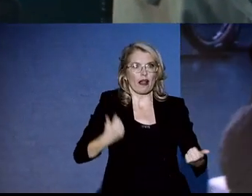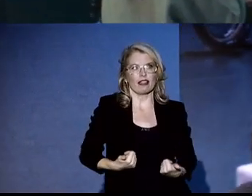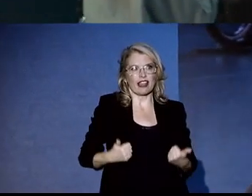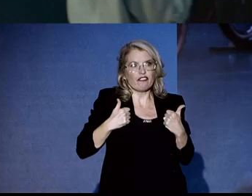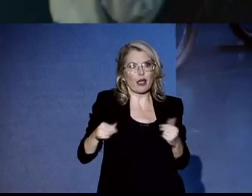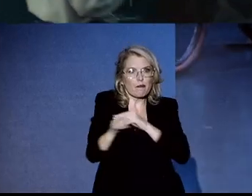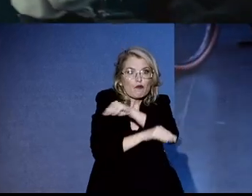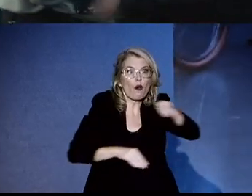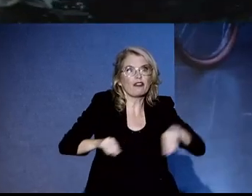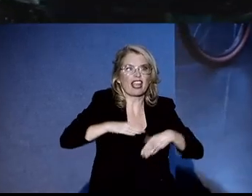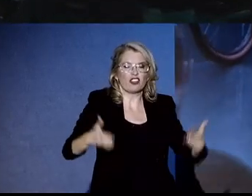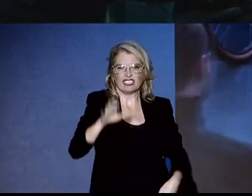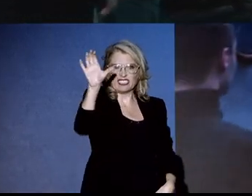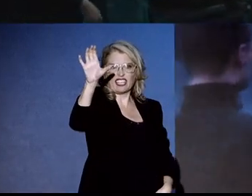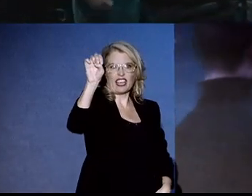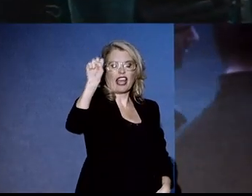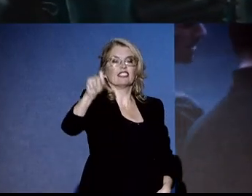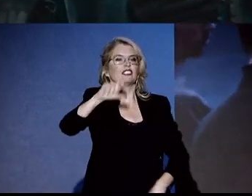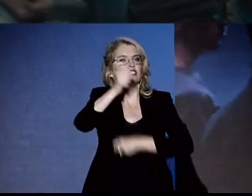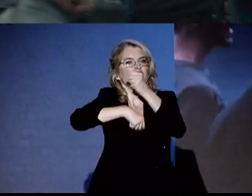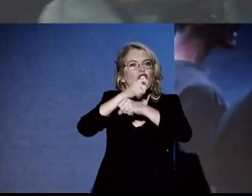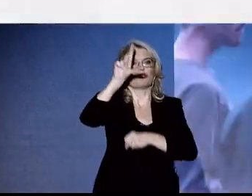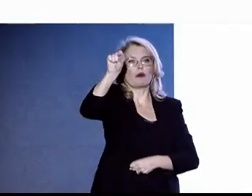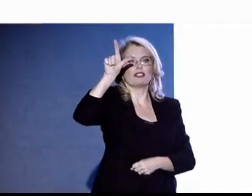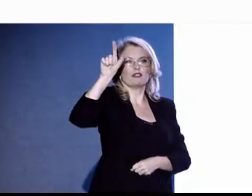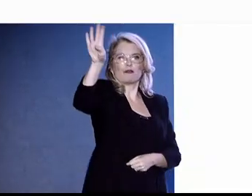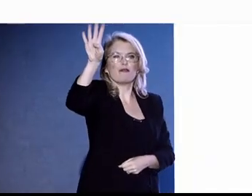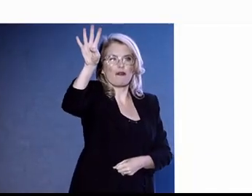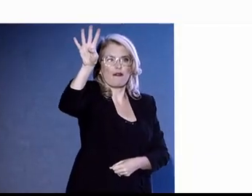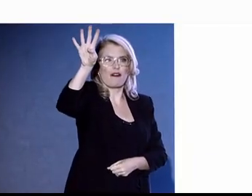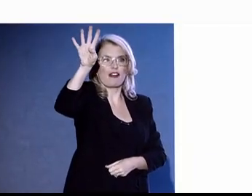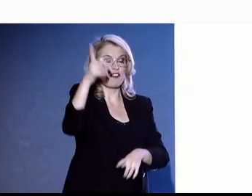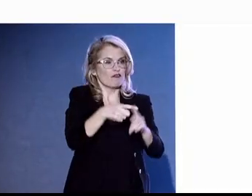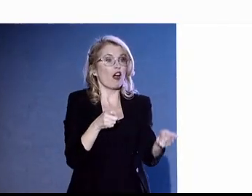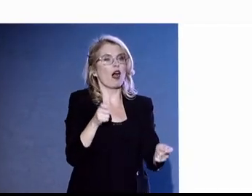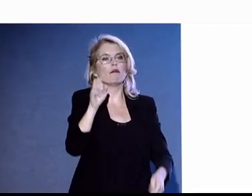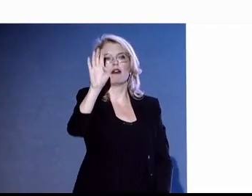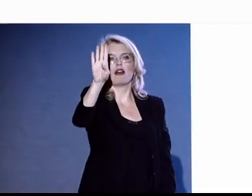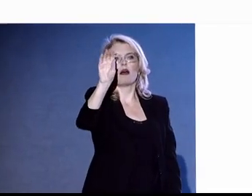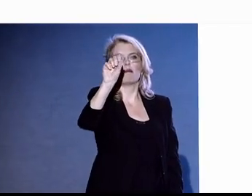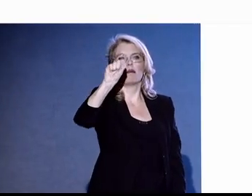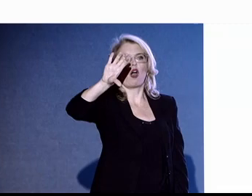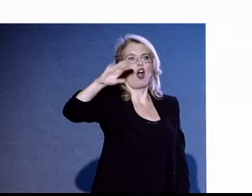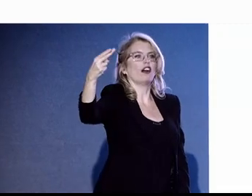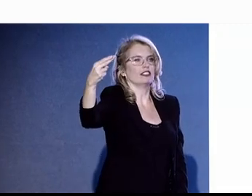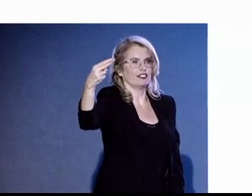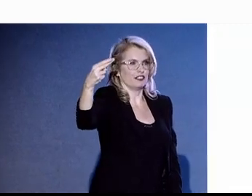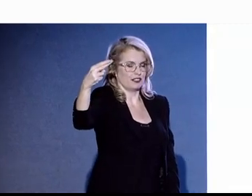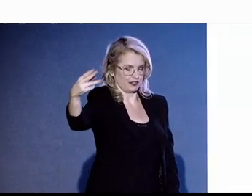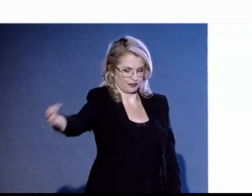and mobility at the CES 2024. From Bosch.